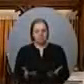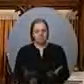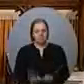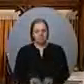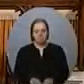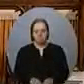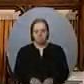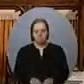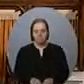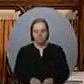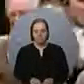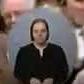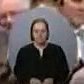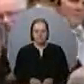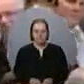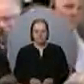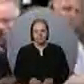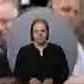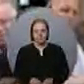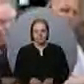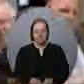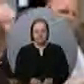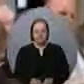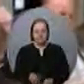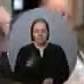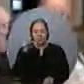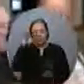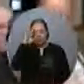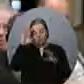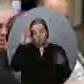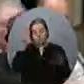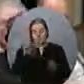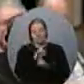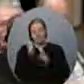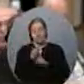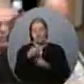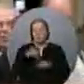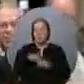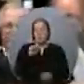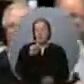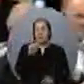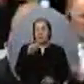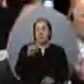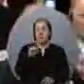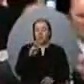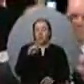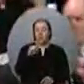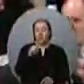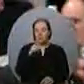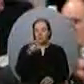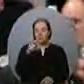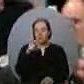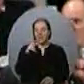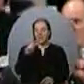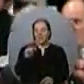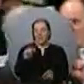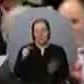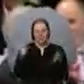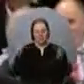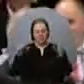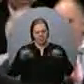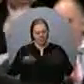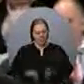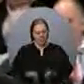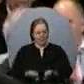Mr. Speaker, the situation in Attawapiskat continues to deteriorate. This is what 12-year-old Jack Linklater Jr. sent me this morning.